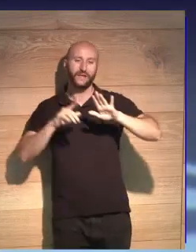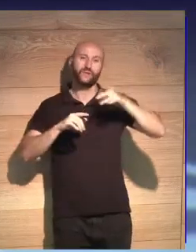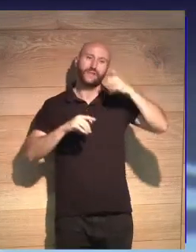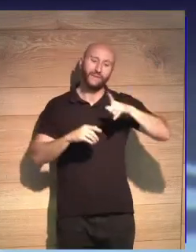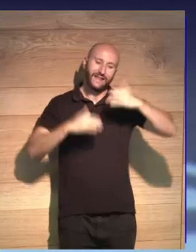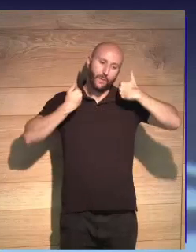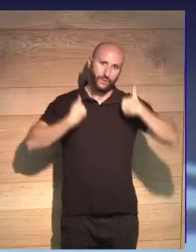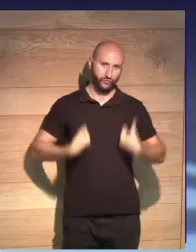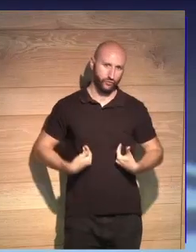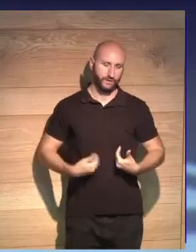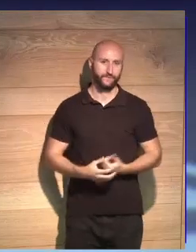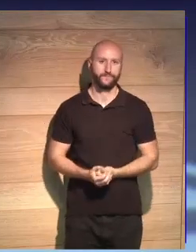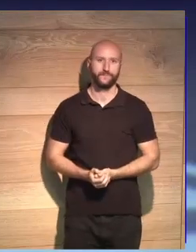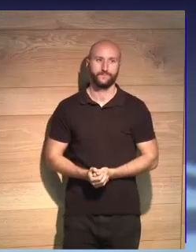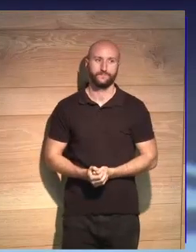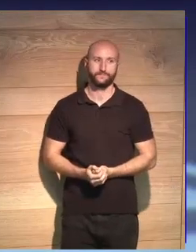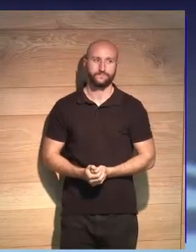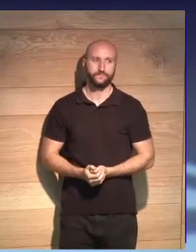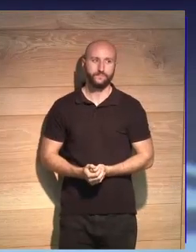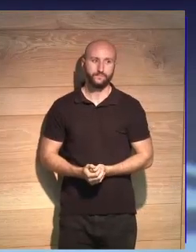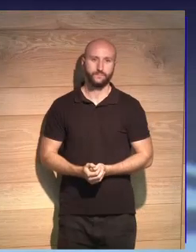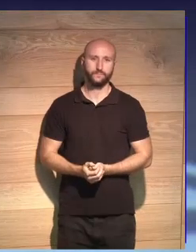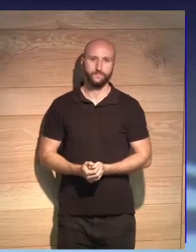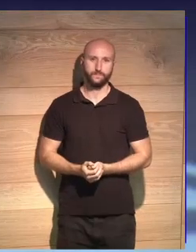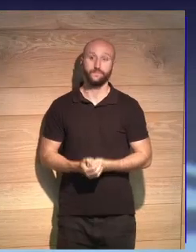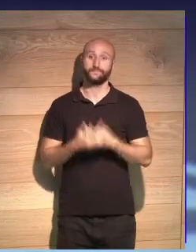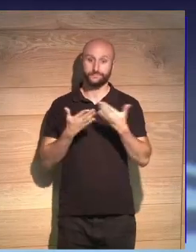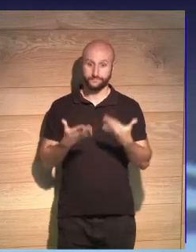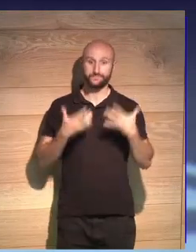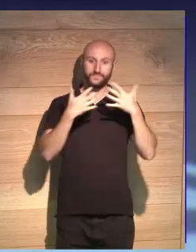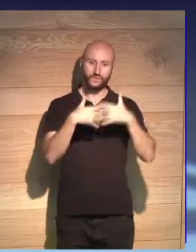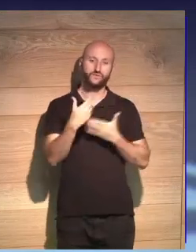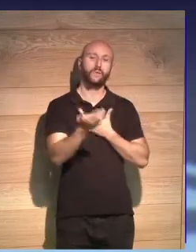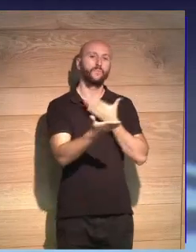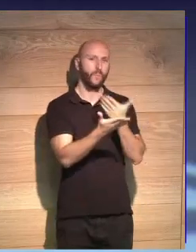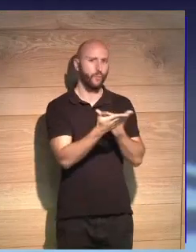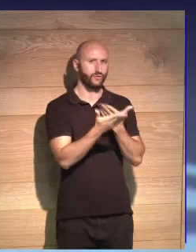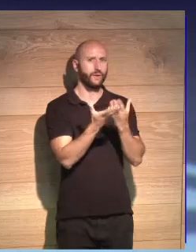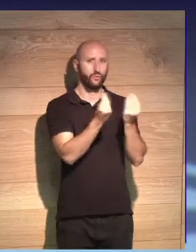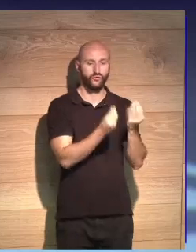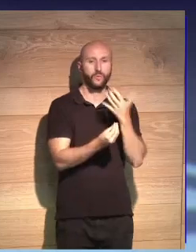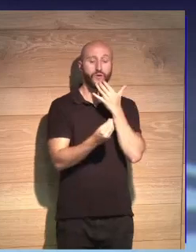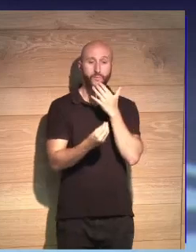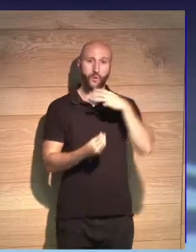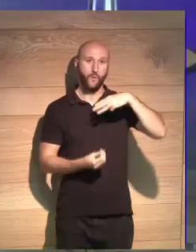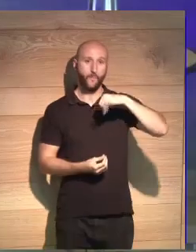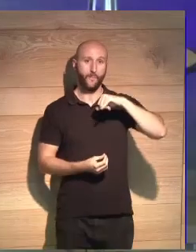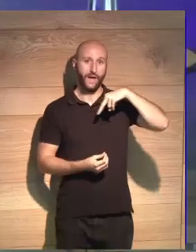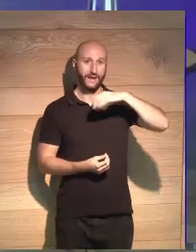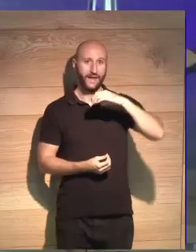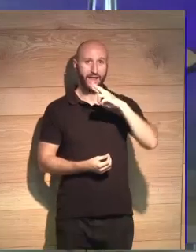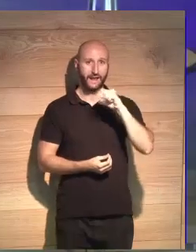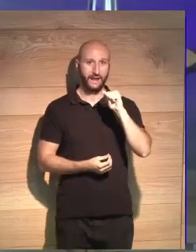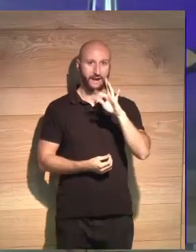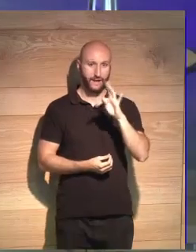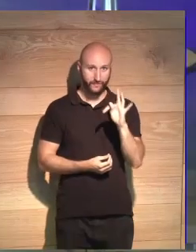space where you're going to develop specific skills but also personal skills. Well, we have a good deal to